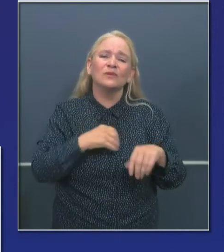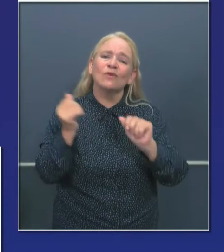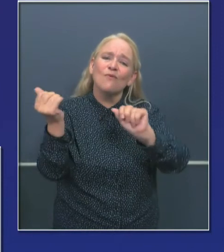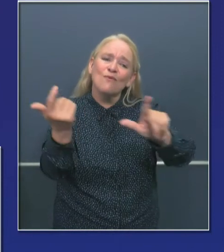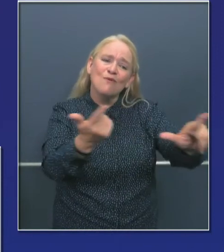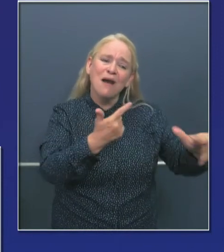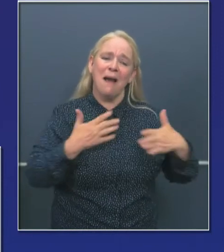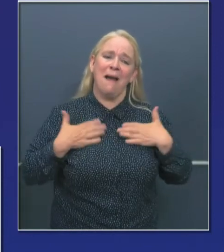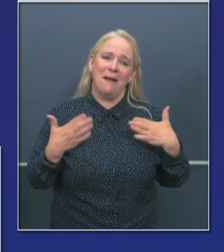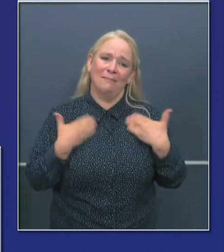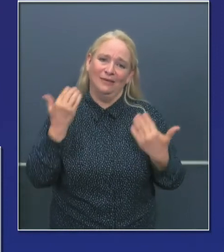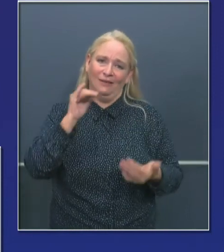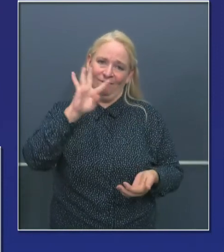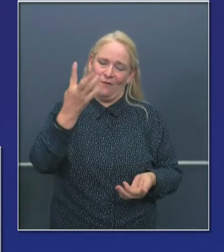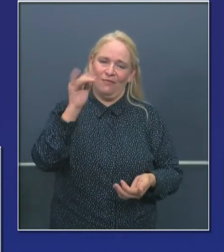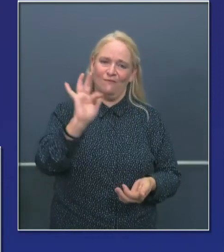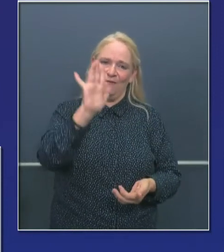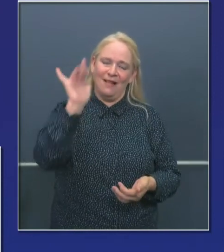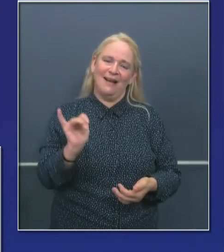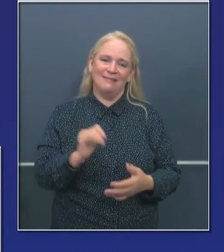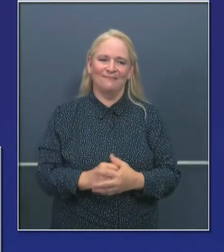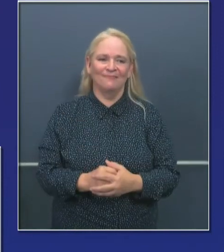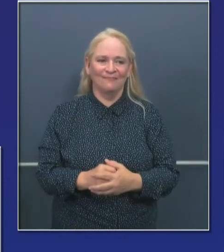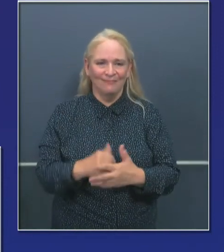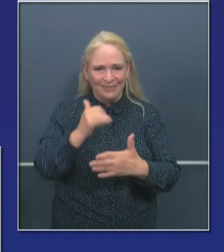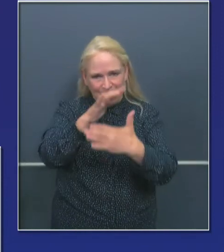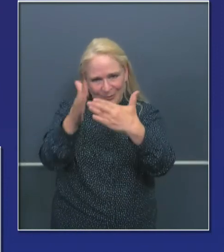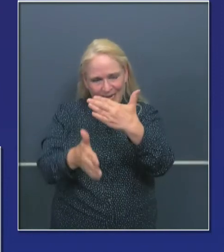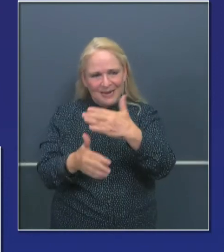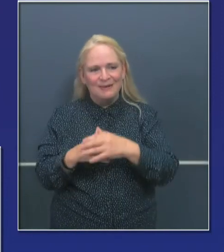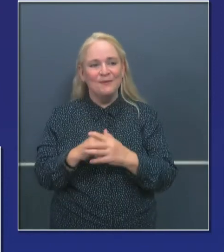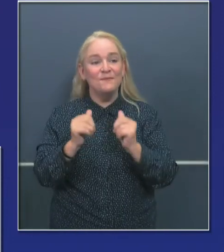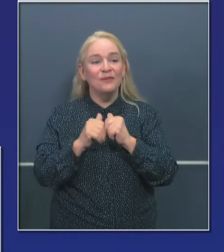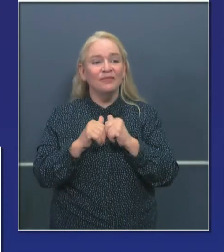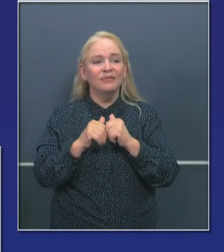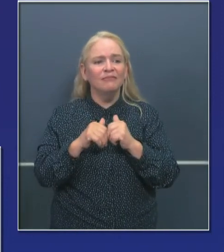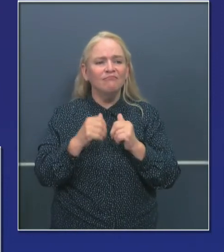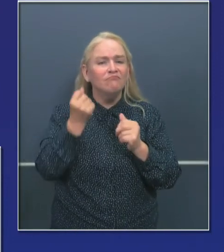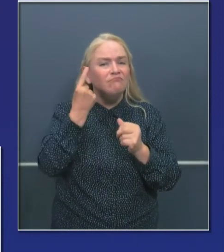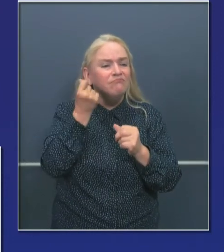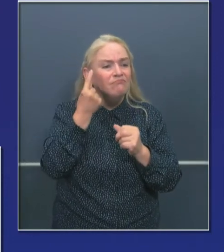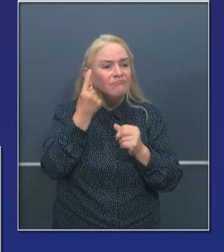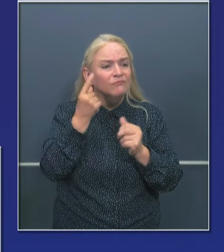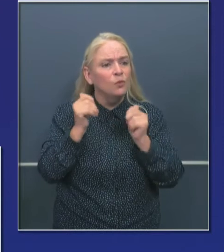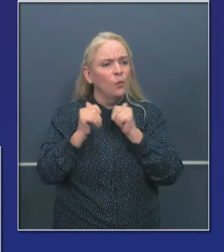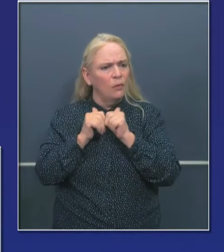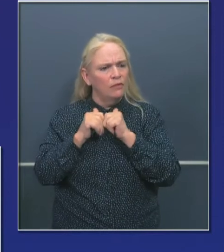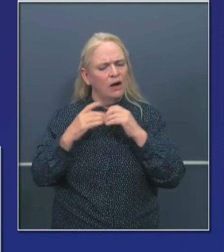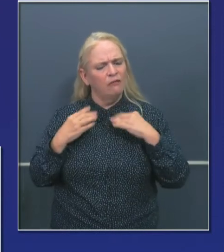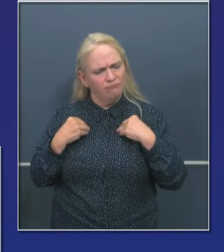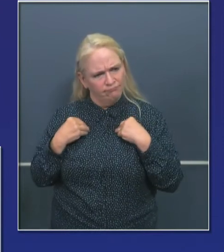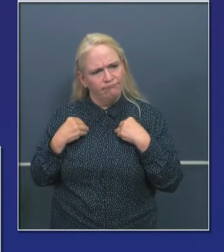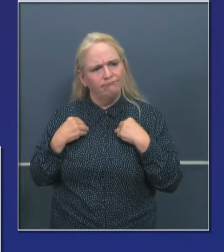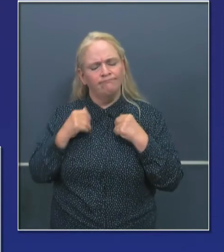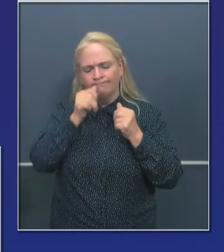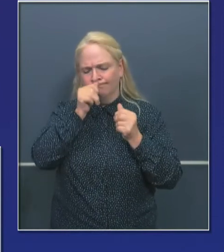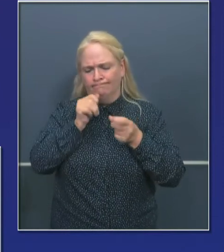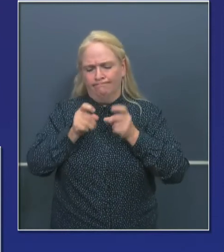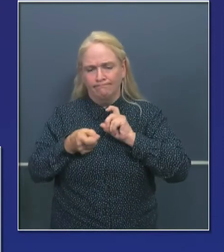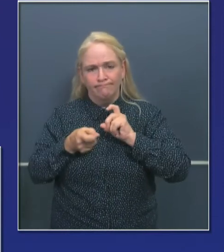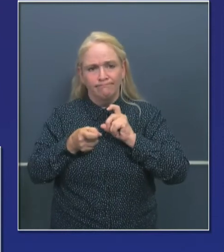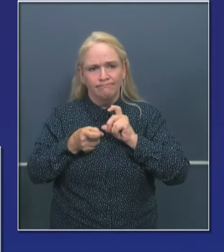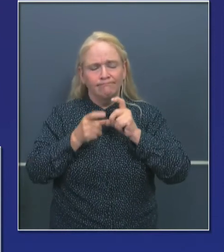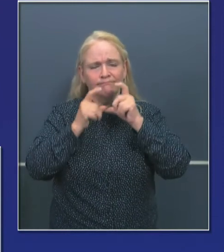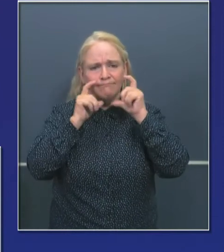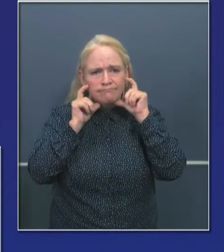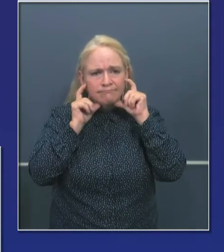happy 4th of July weekend with all of these criteria and conditions and modifications in mind.